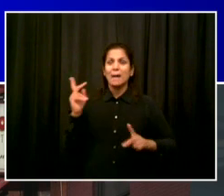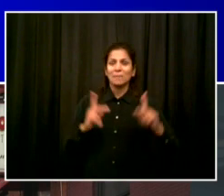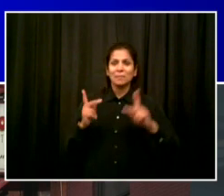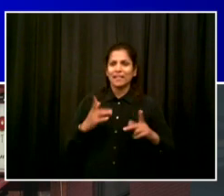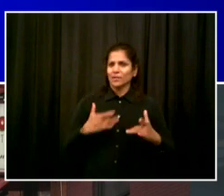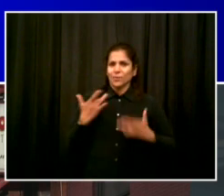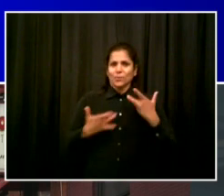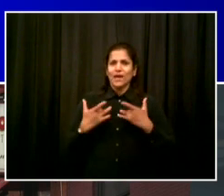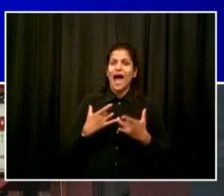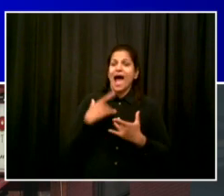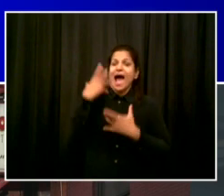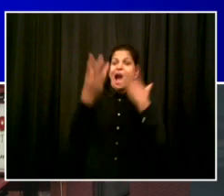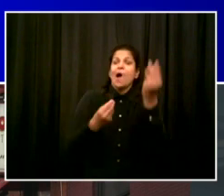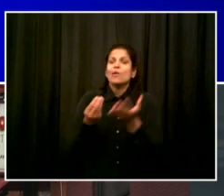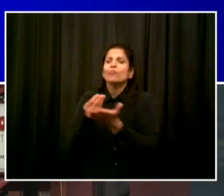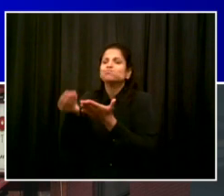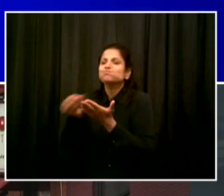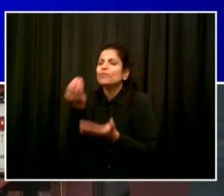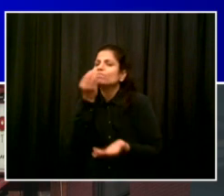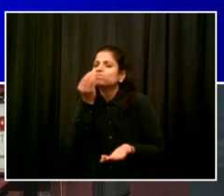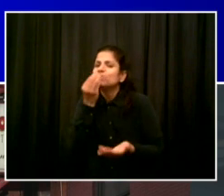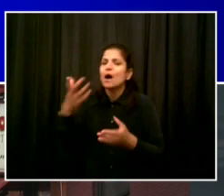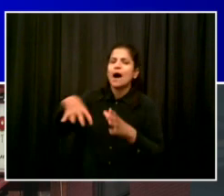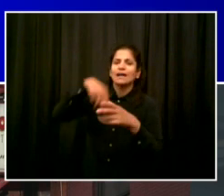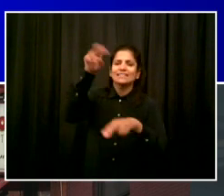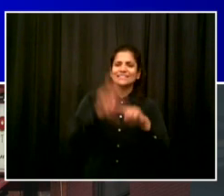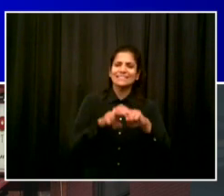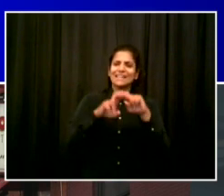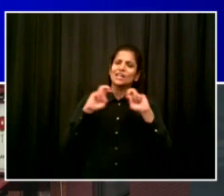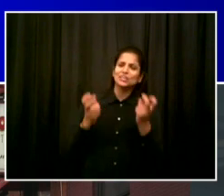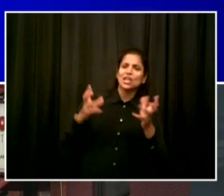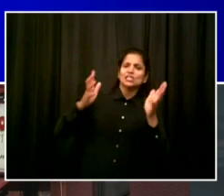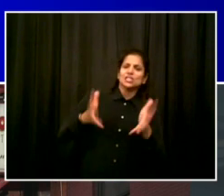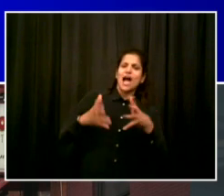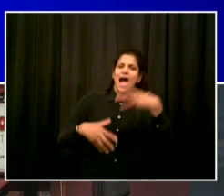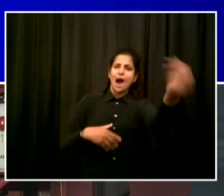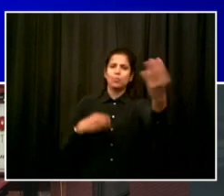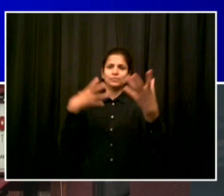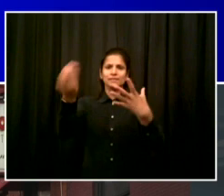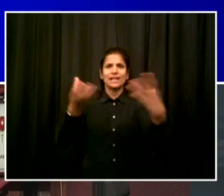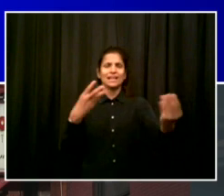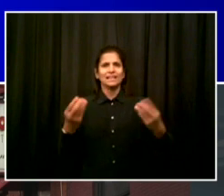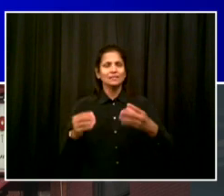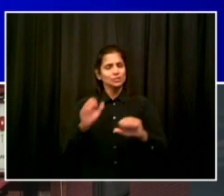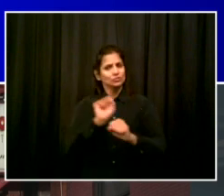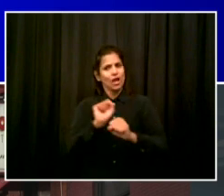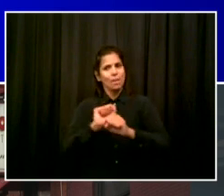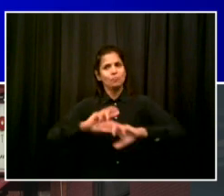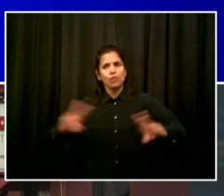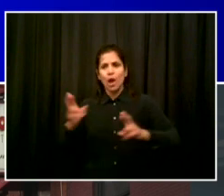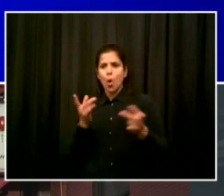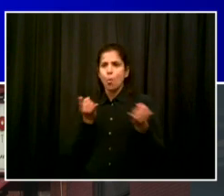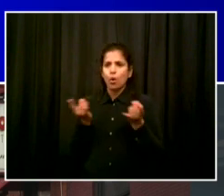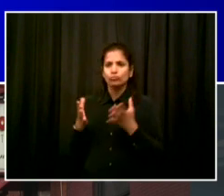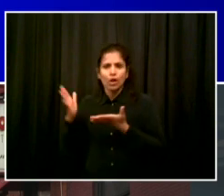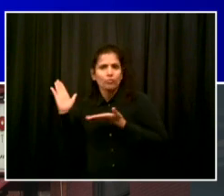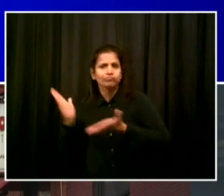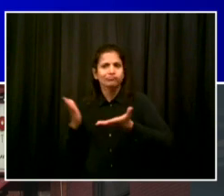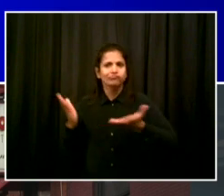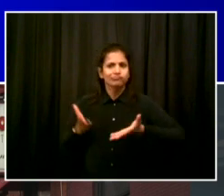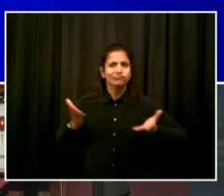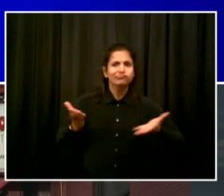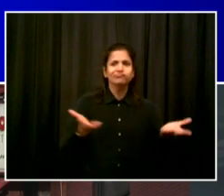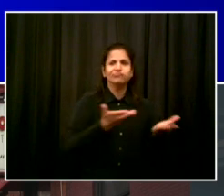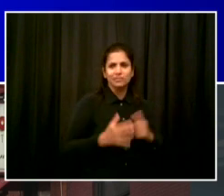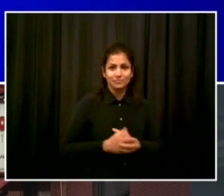back. And look at that beautiful scene in Little Italy. That just gives you a lot of hope. So the